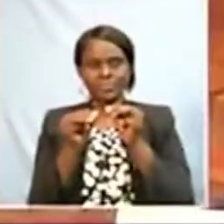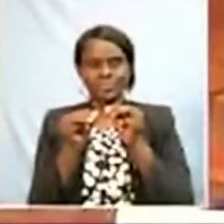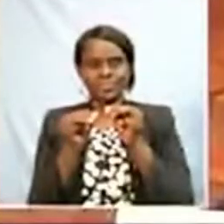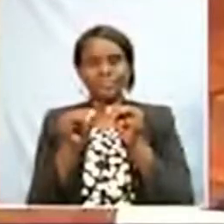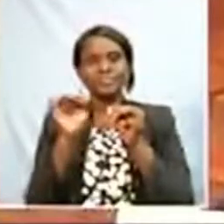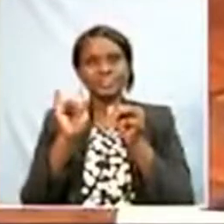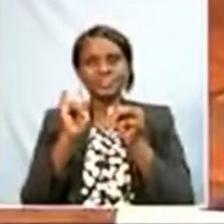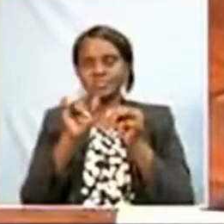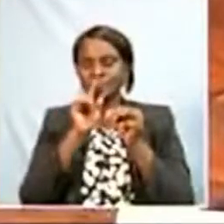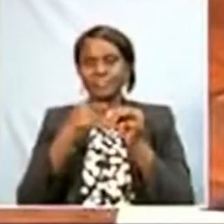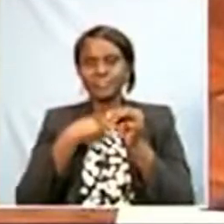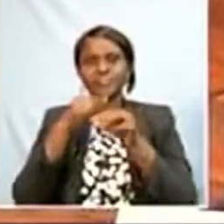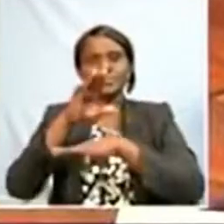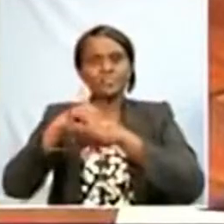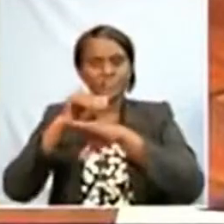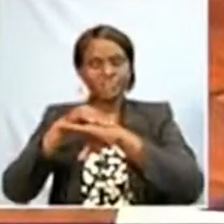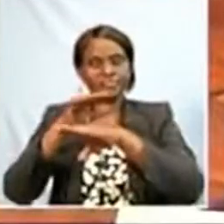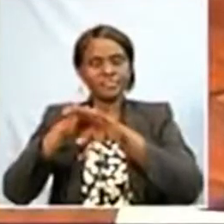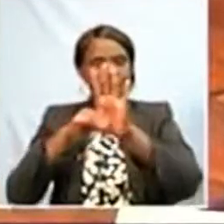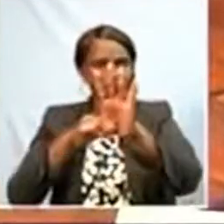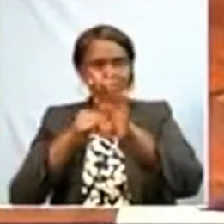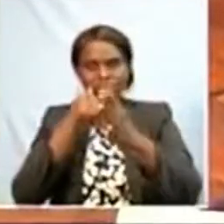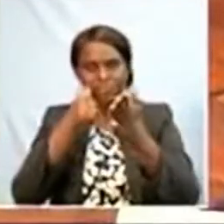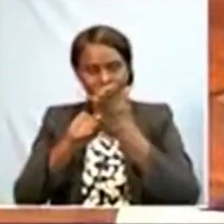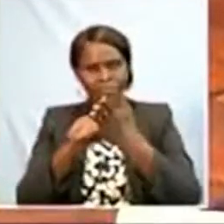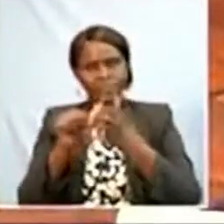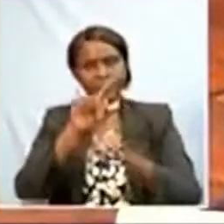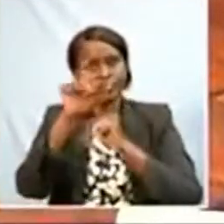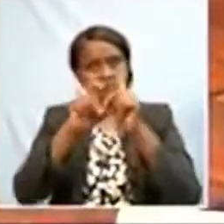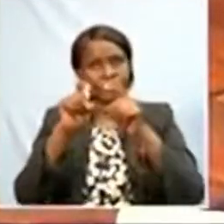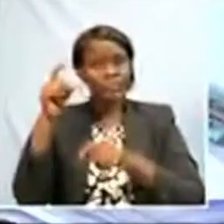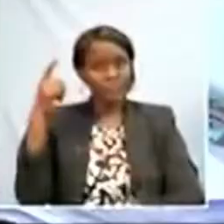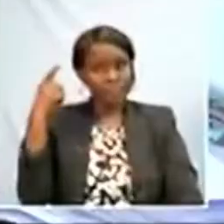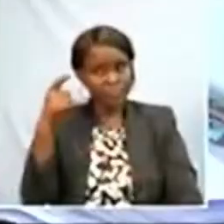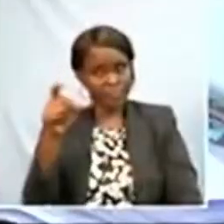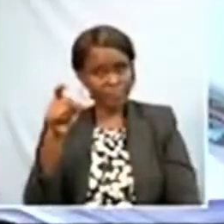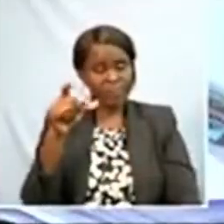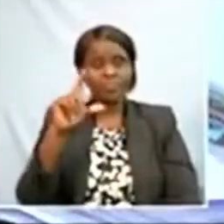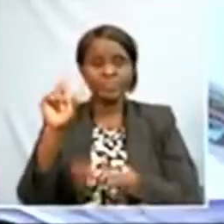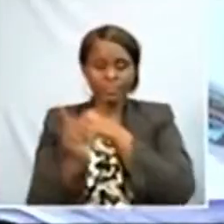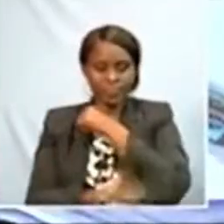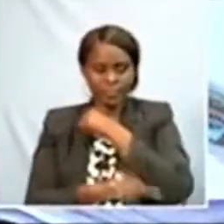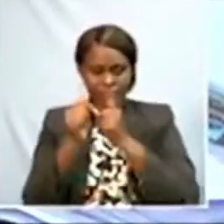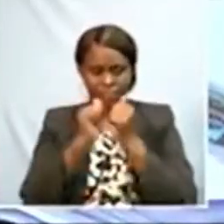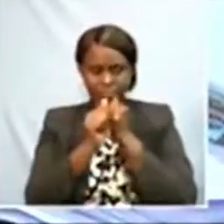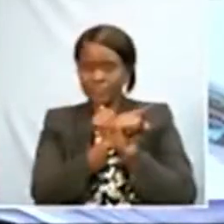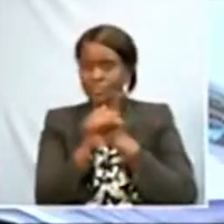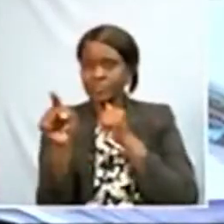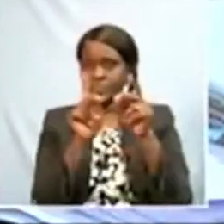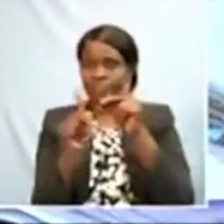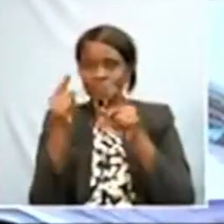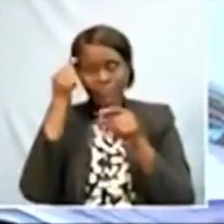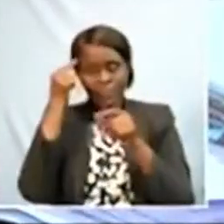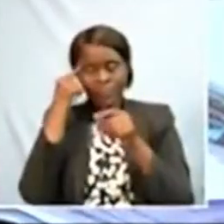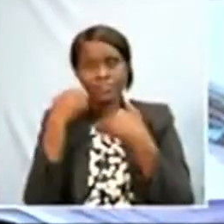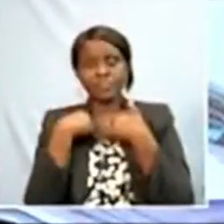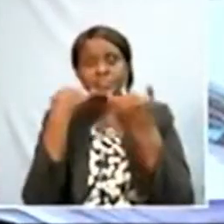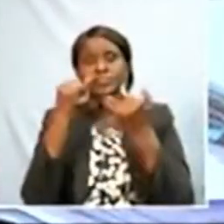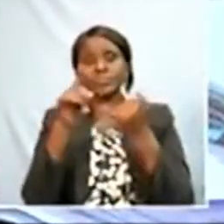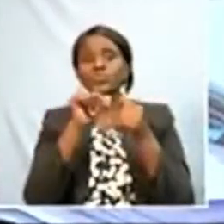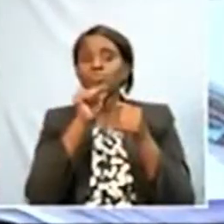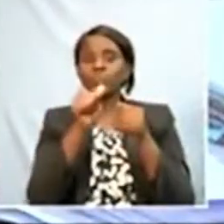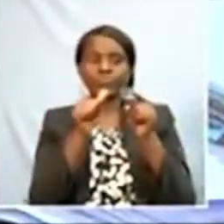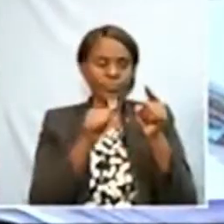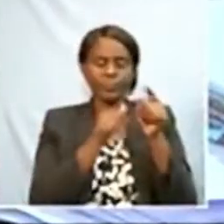Chair, I've reminded him through a Sorry, letter. the question is disciplinary. Because these people, the government has told you, don't do